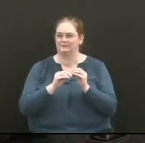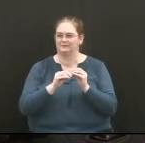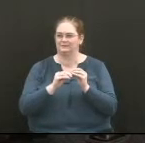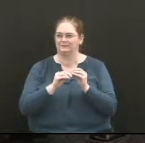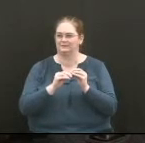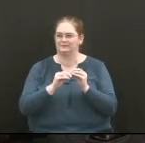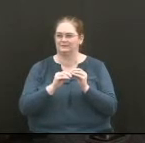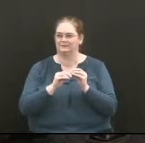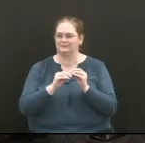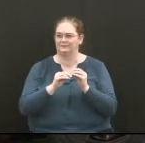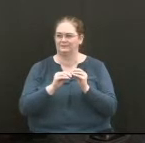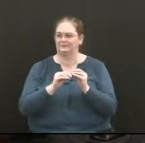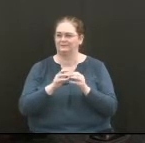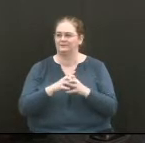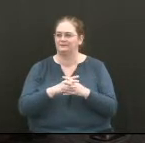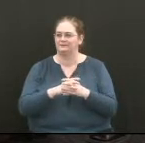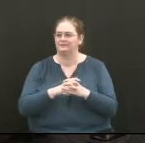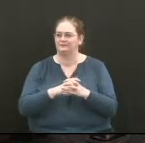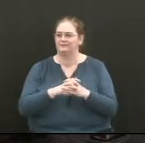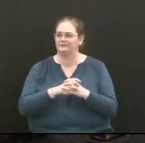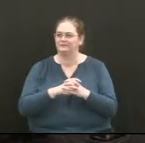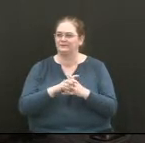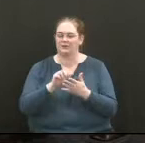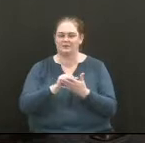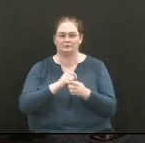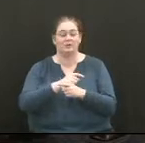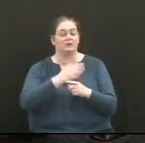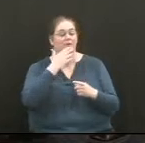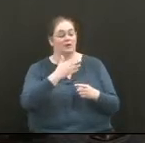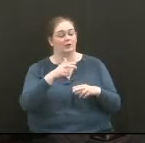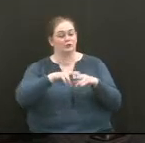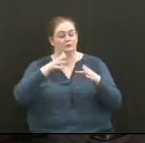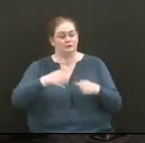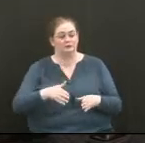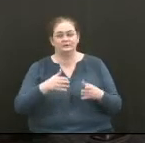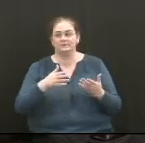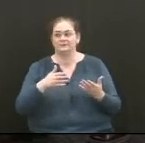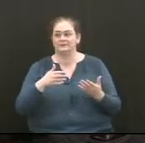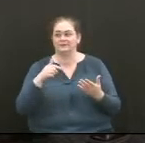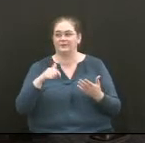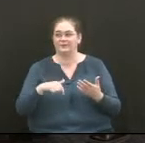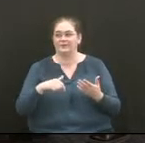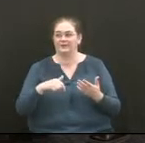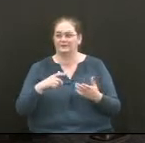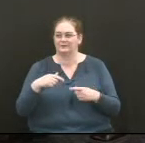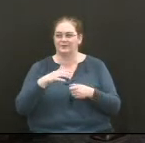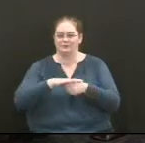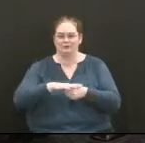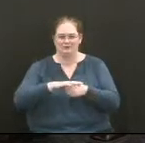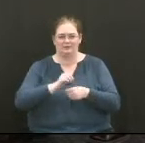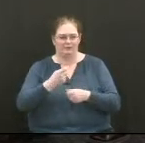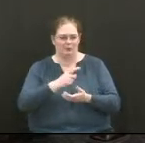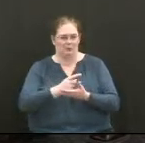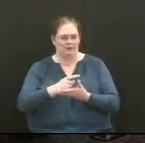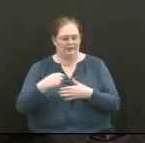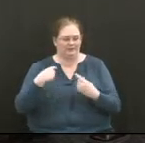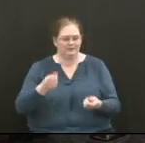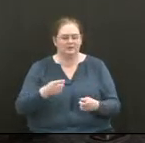agenda appropriately. Thank you, Chairwoman Marseglia. This is it's been a stressful couple of weeks,